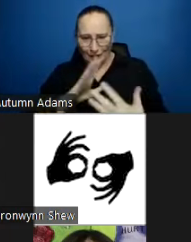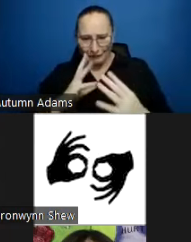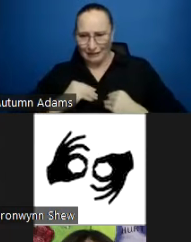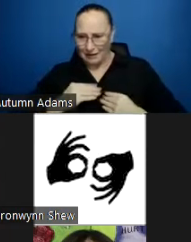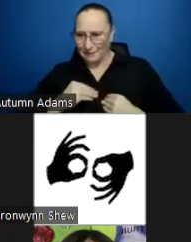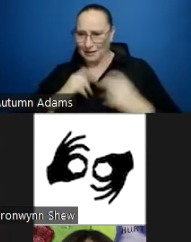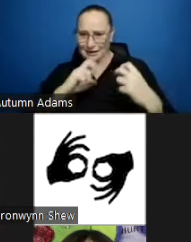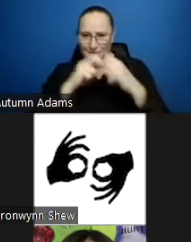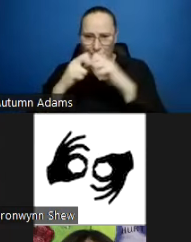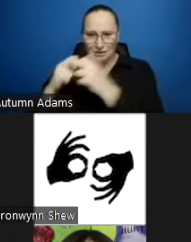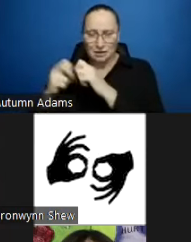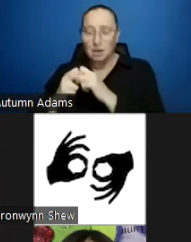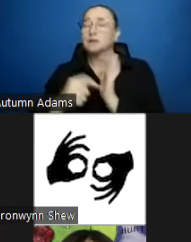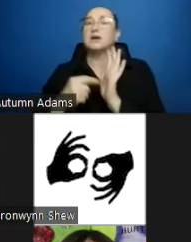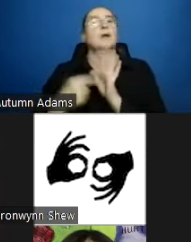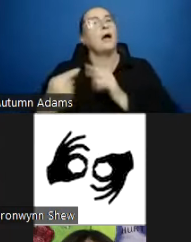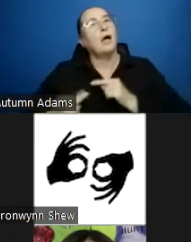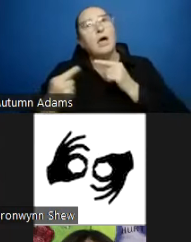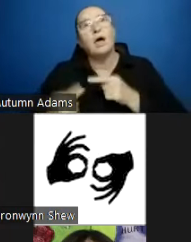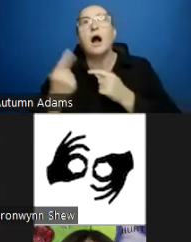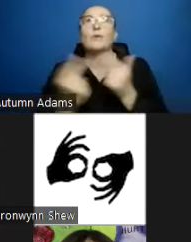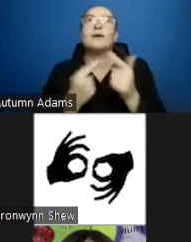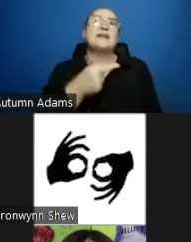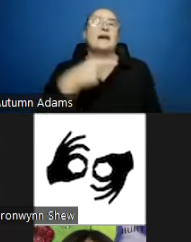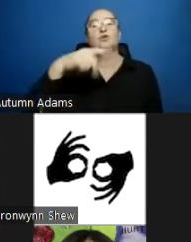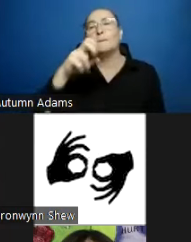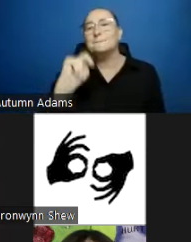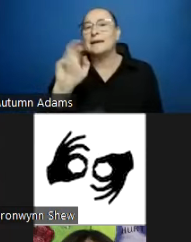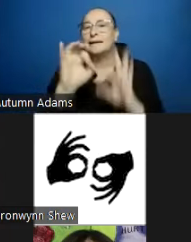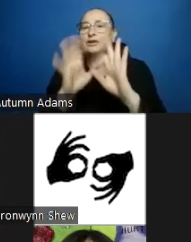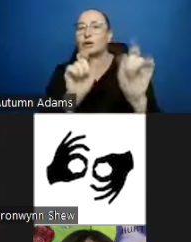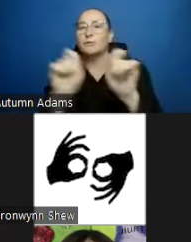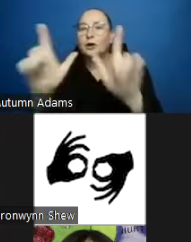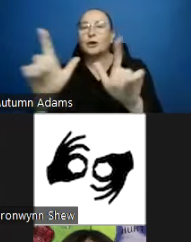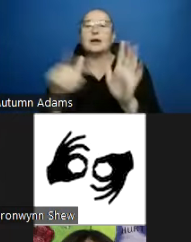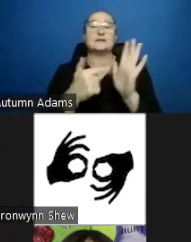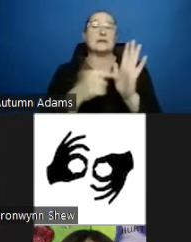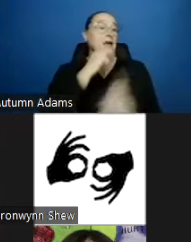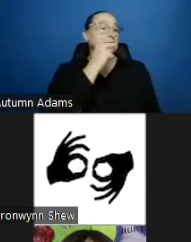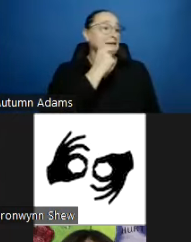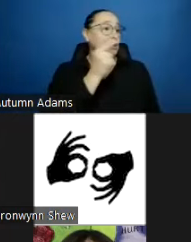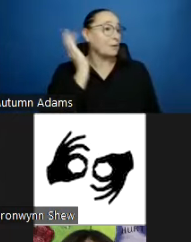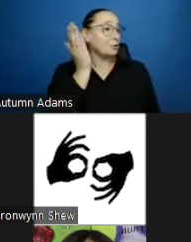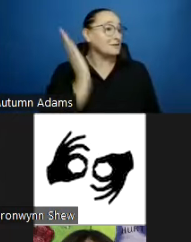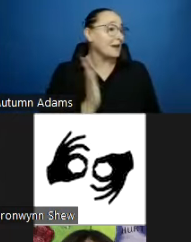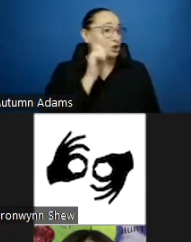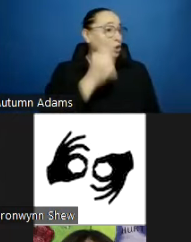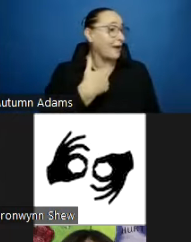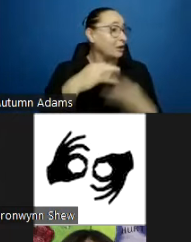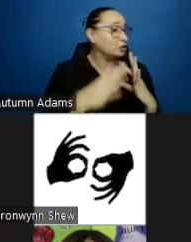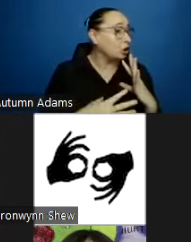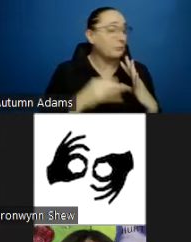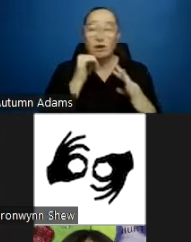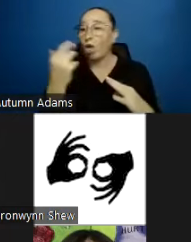sometimes it's hard. We always have to pin an interpreter on our screen. And sometimes the hearing presenters don't realize that we don't have an interpreter. So I guess